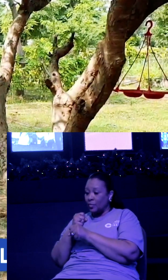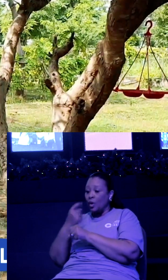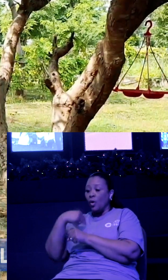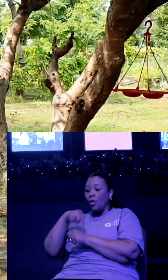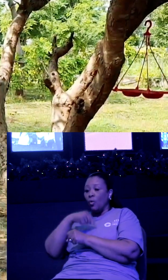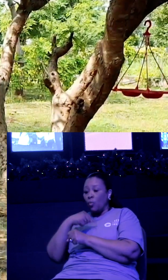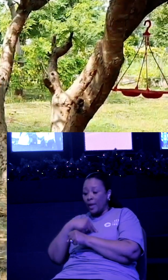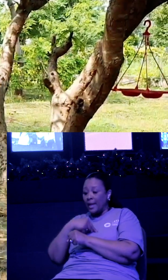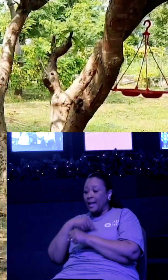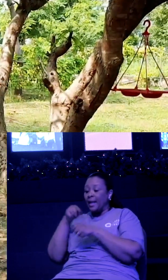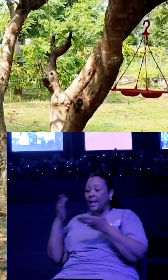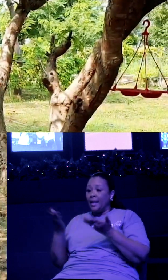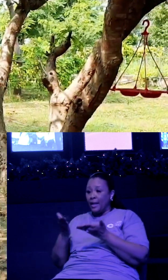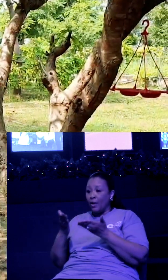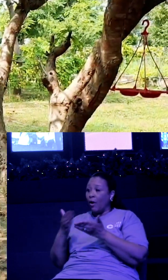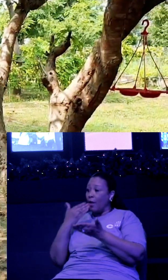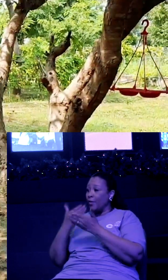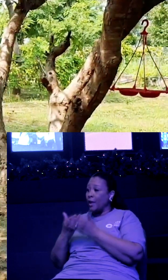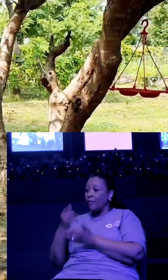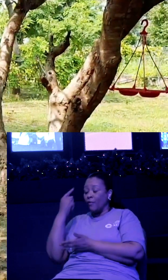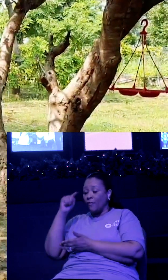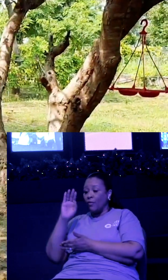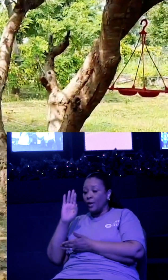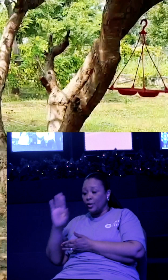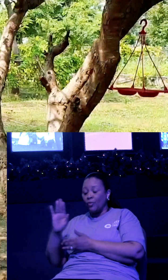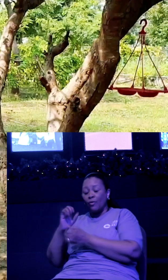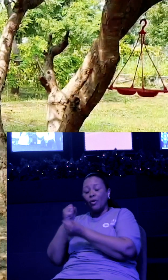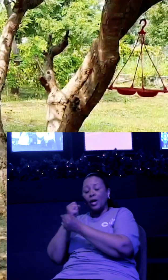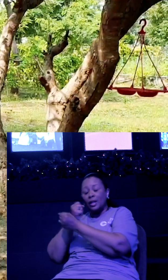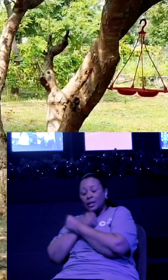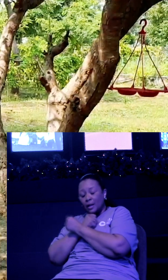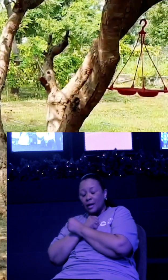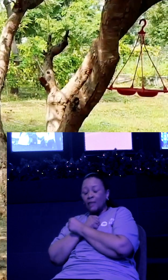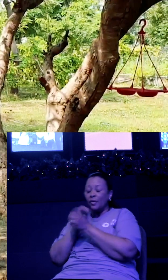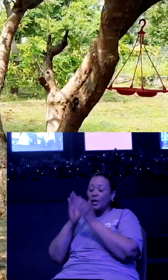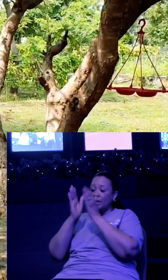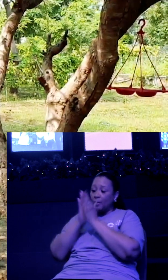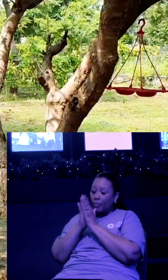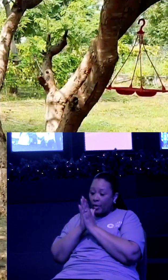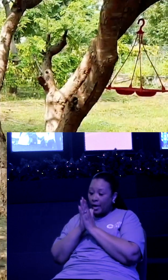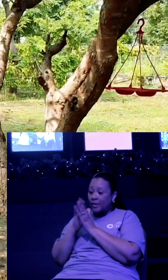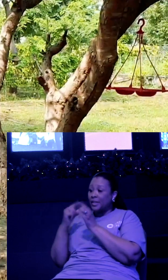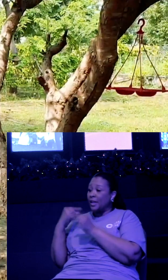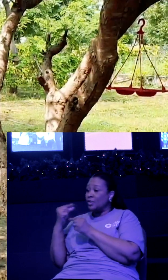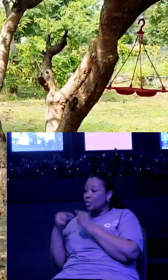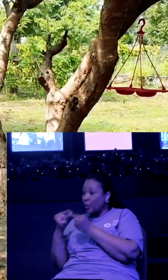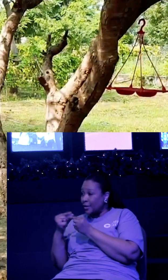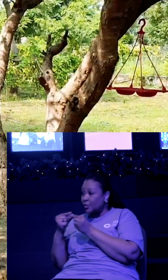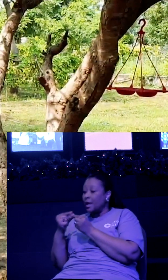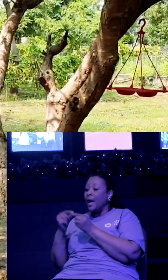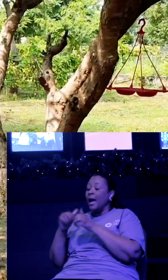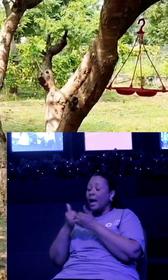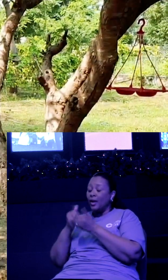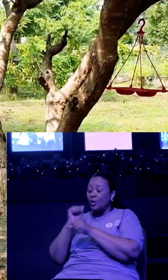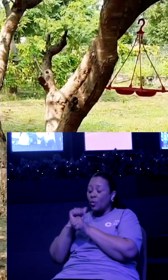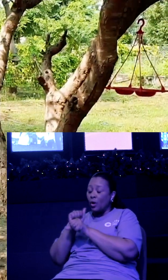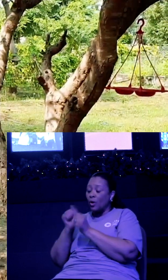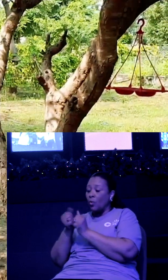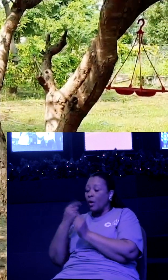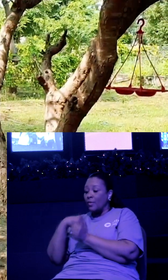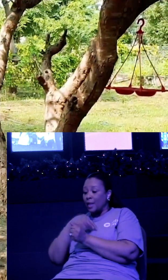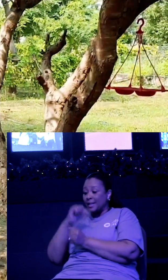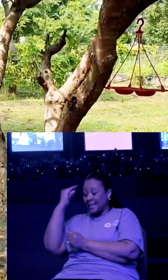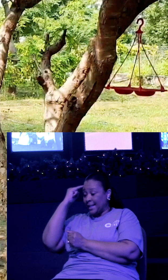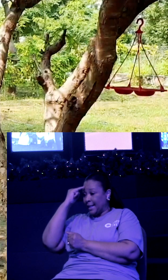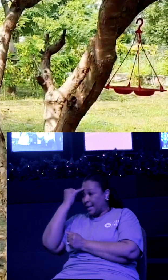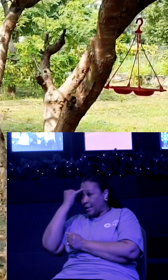We at Medindia are thankful to you for your love of prayers and generosity and enabling us to work in India for